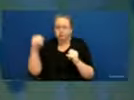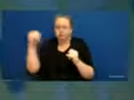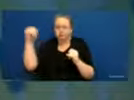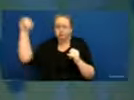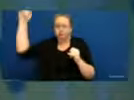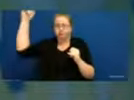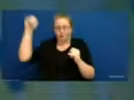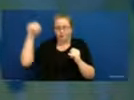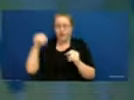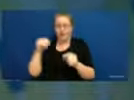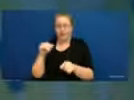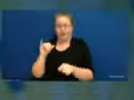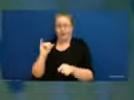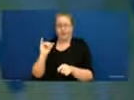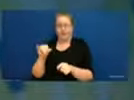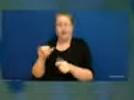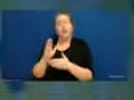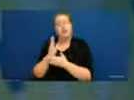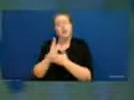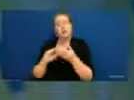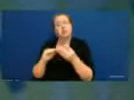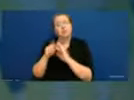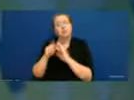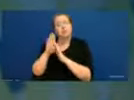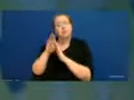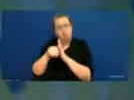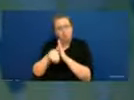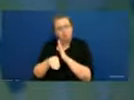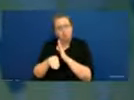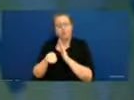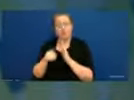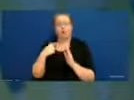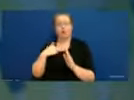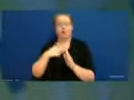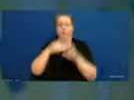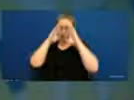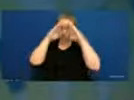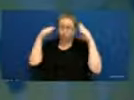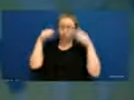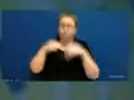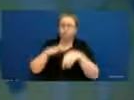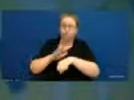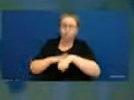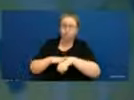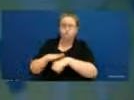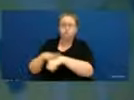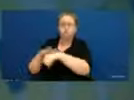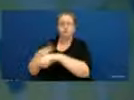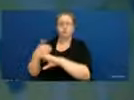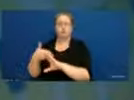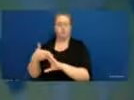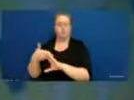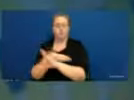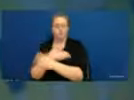top. We did have some decrease in that when we put in focus. We put in some orders and